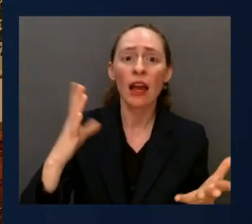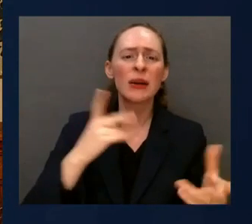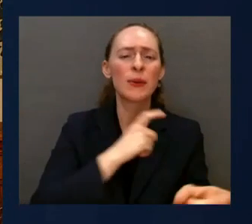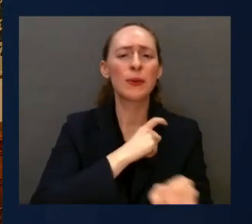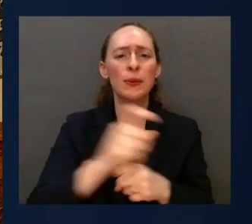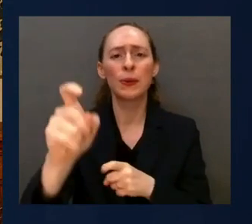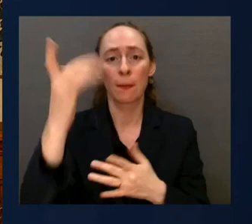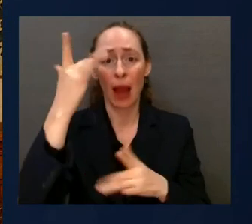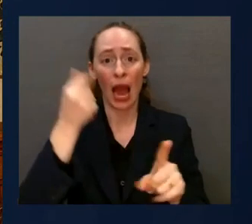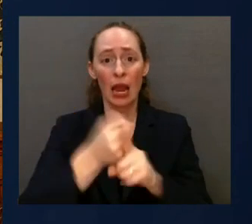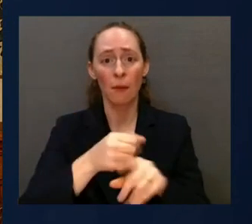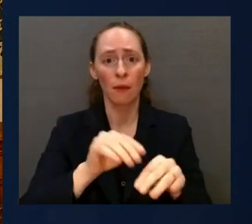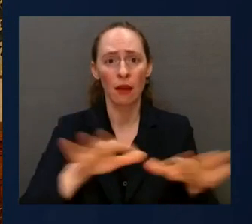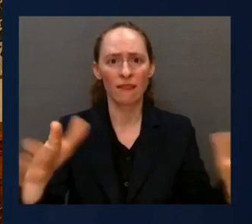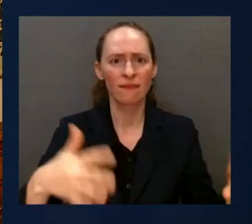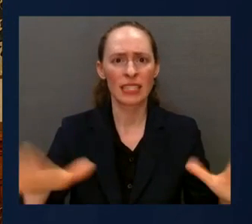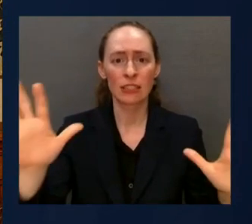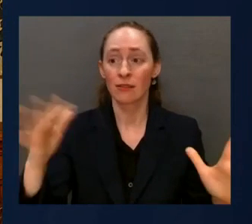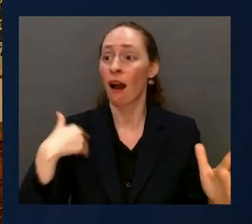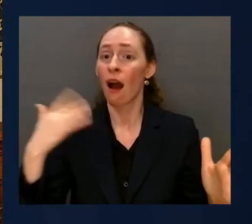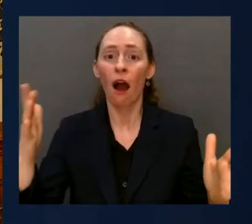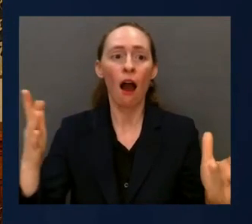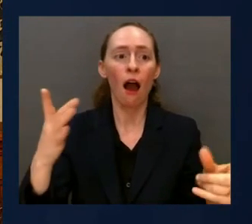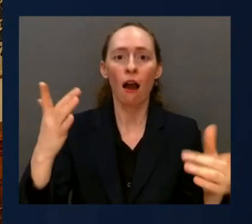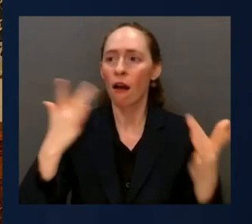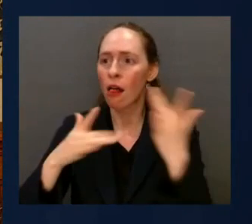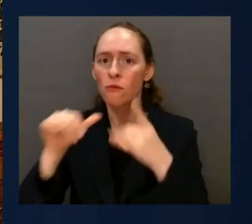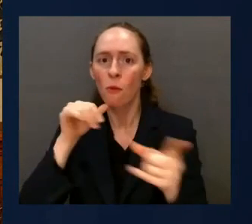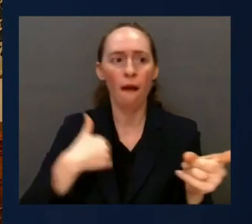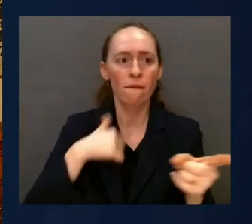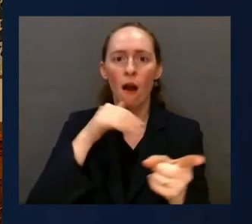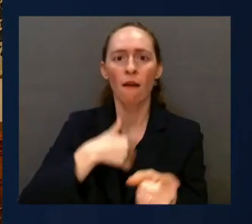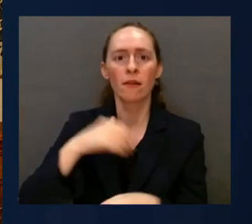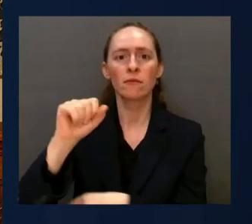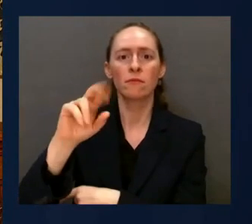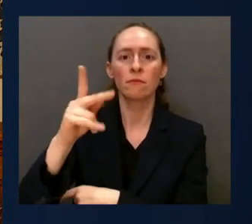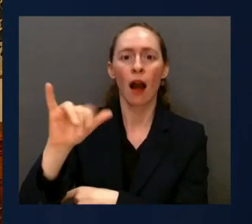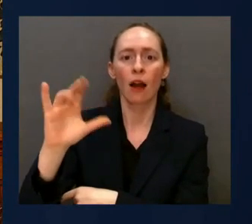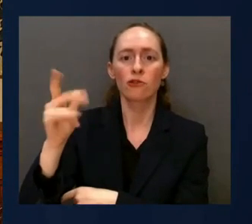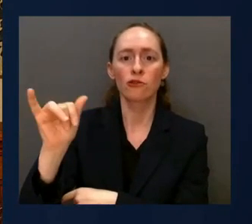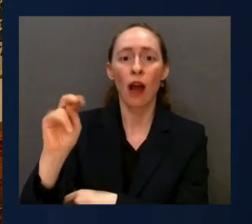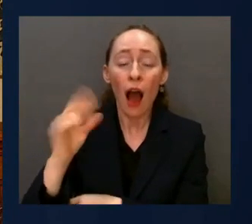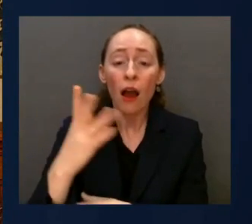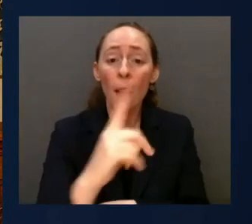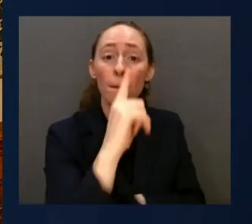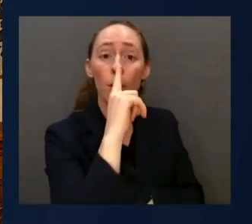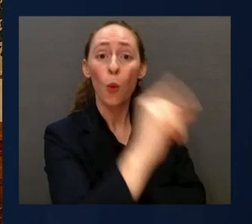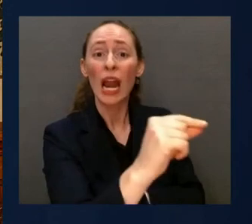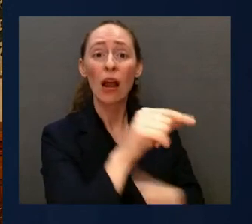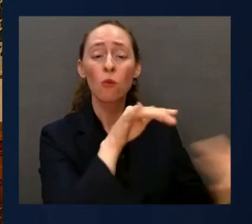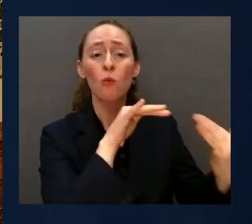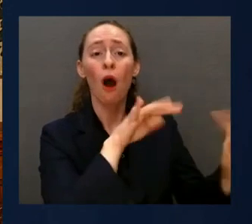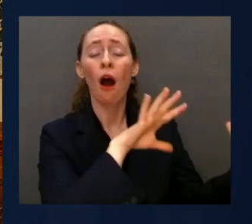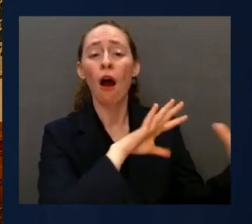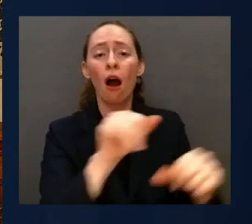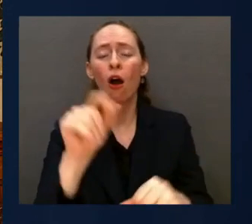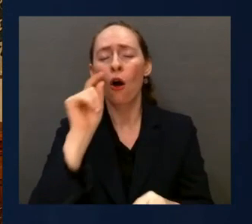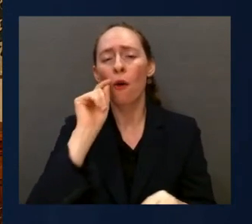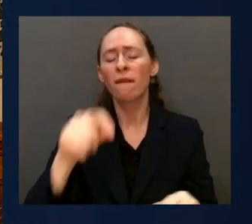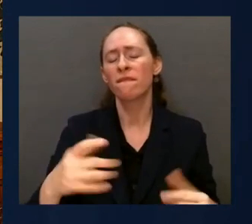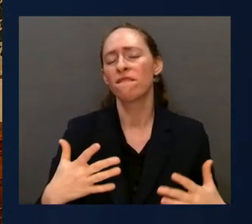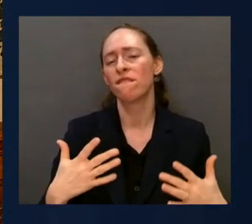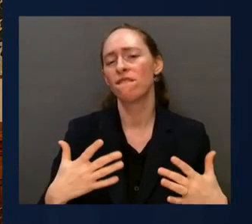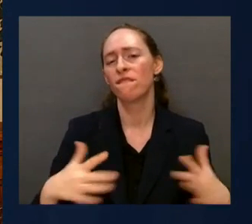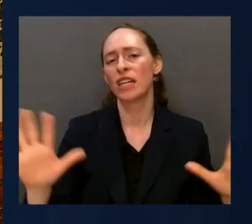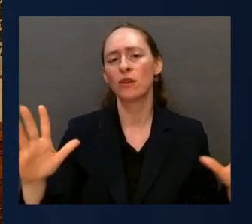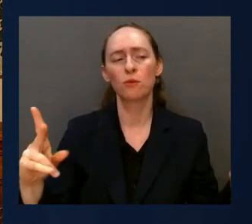war in Ukraine disrupted energy supplies as well as food supplies, blocking all that grain in Ukraine.